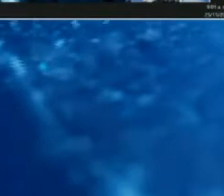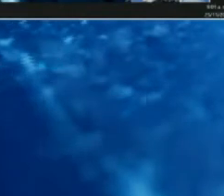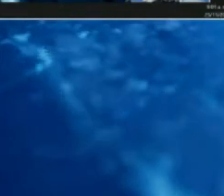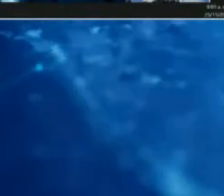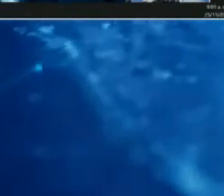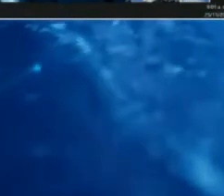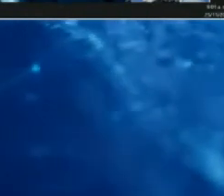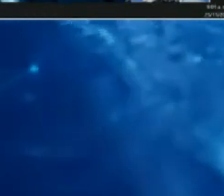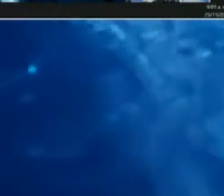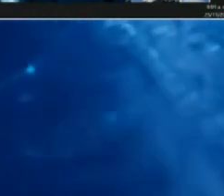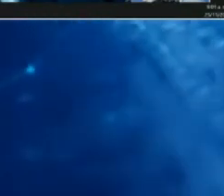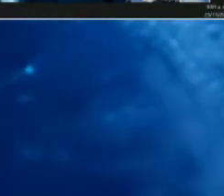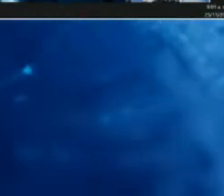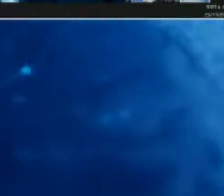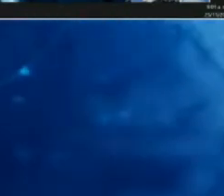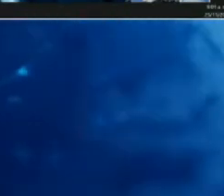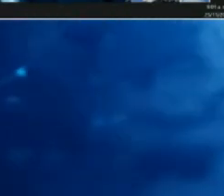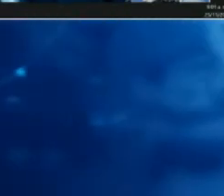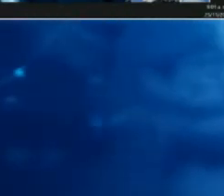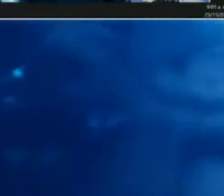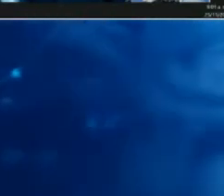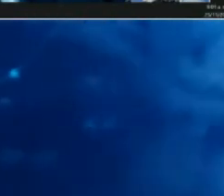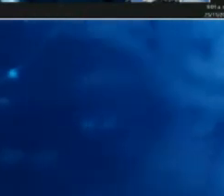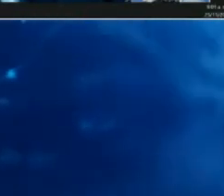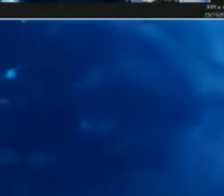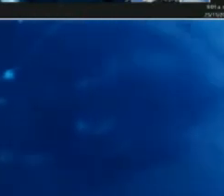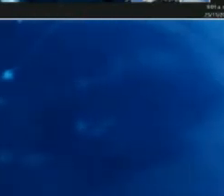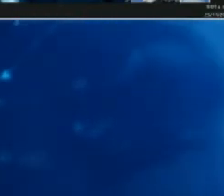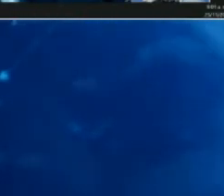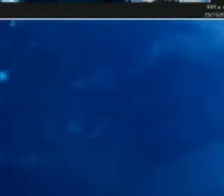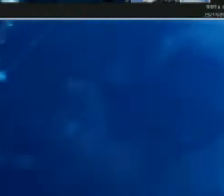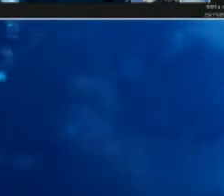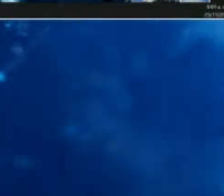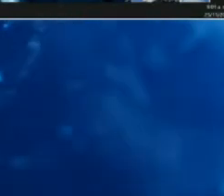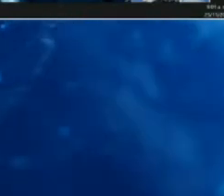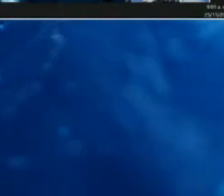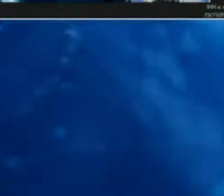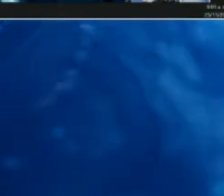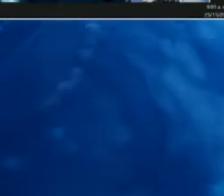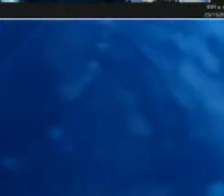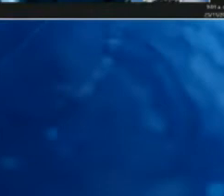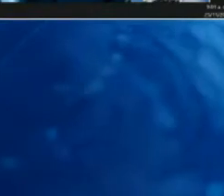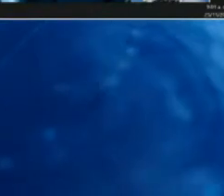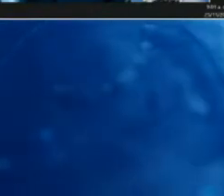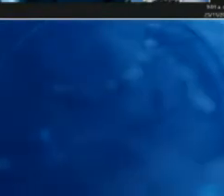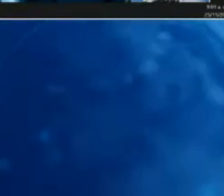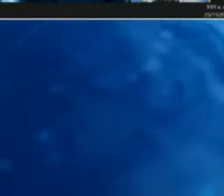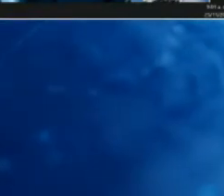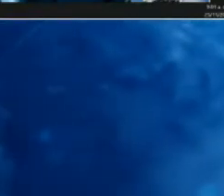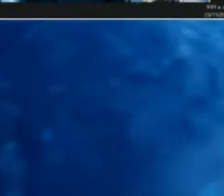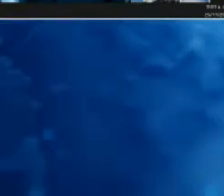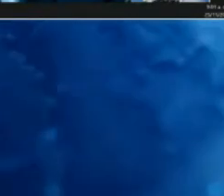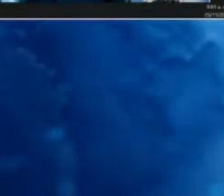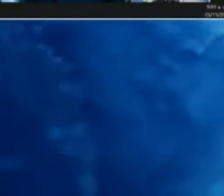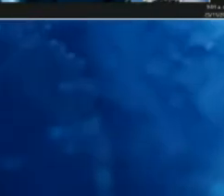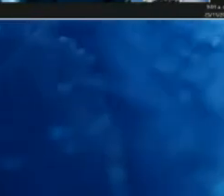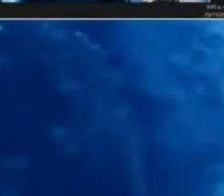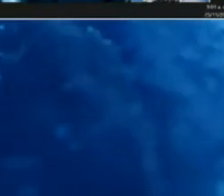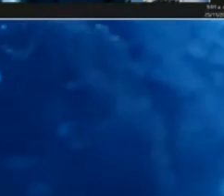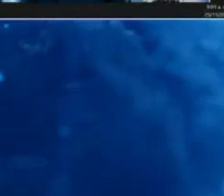occupied several responsibility posts in communications and in matters of law. Mario,